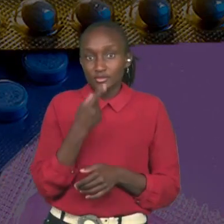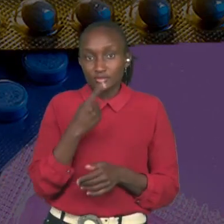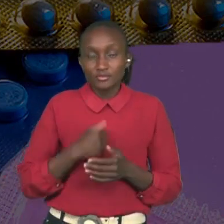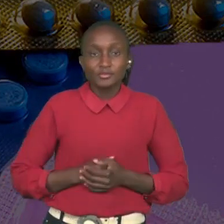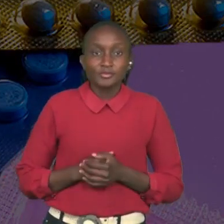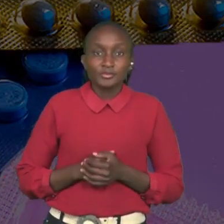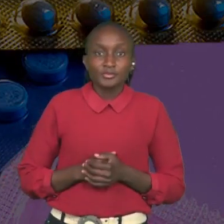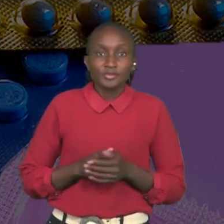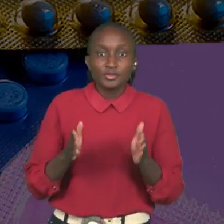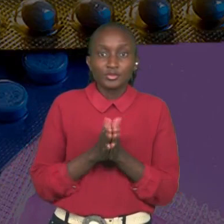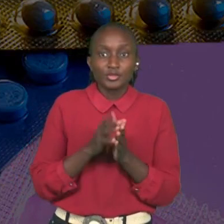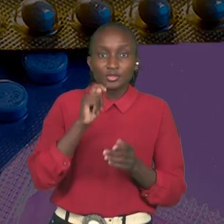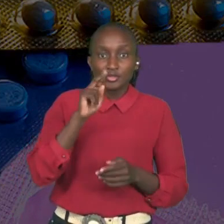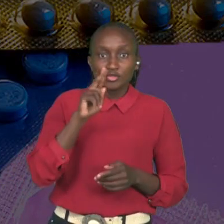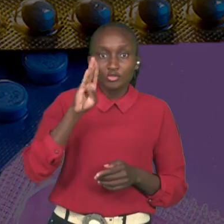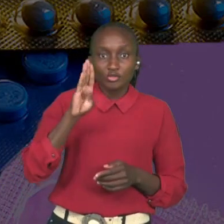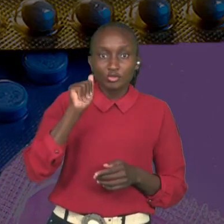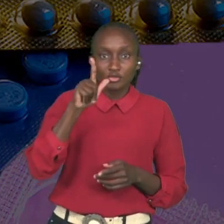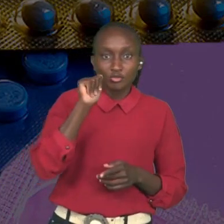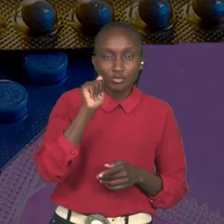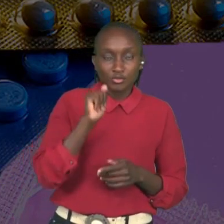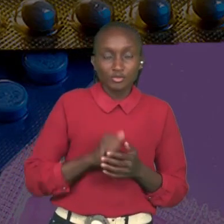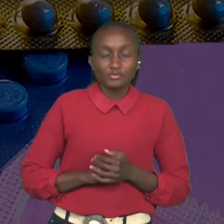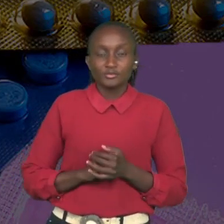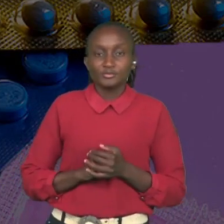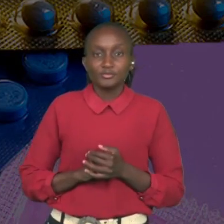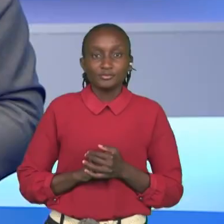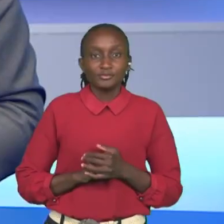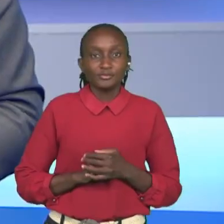vasectomy and tubal ligation. Wandabo Wanyama, Switch TV.